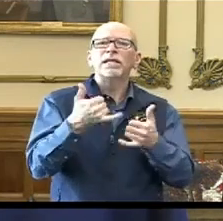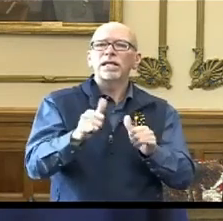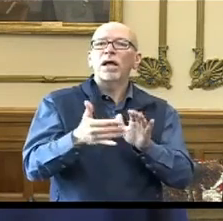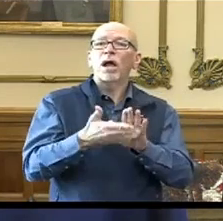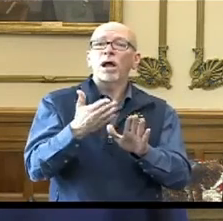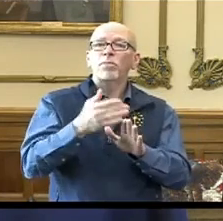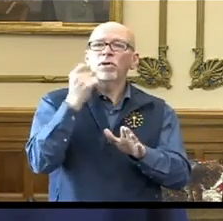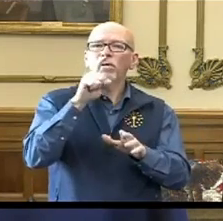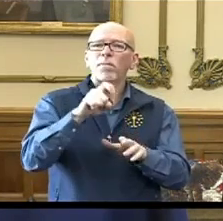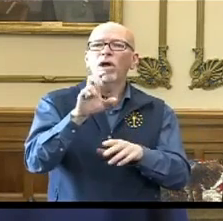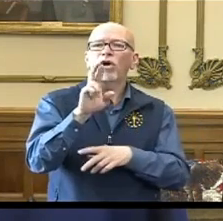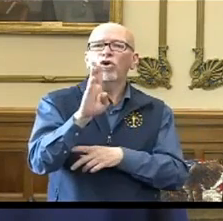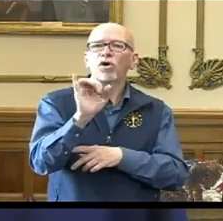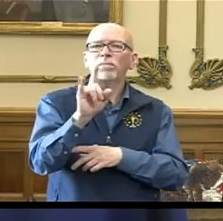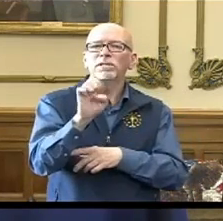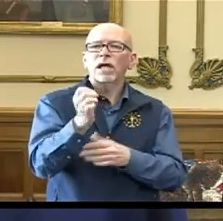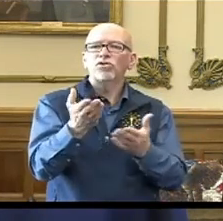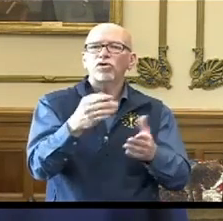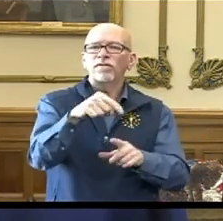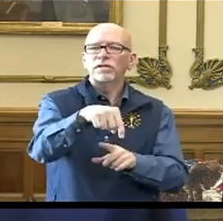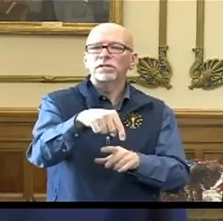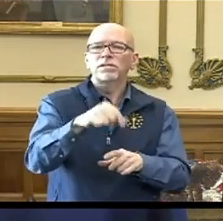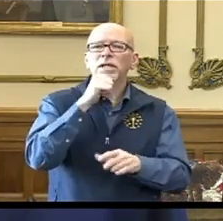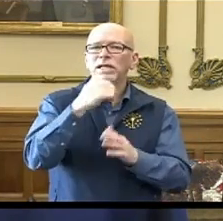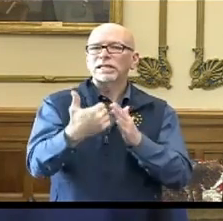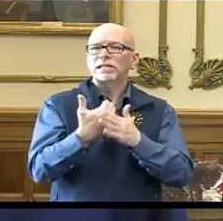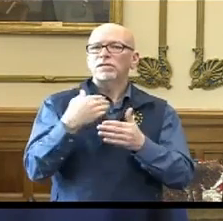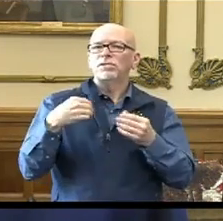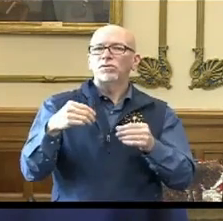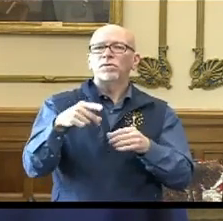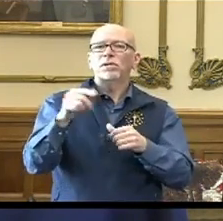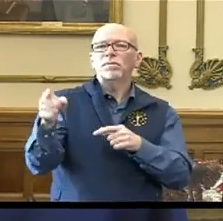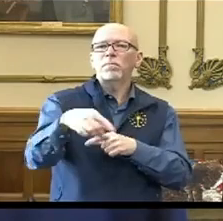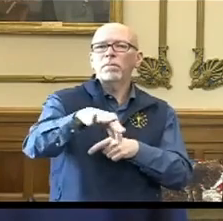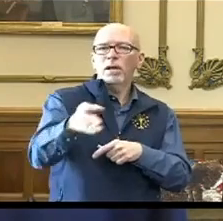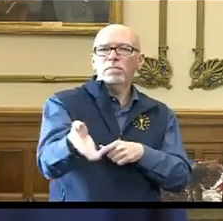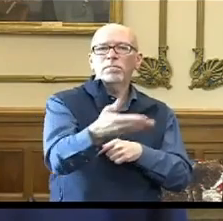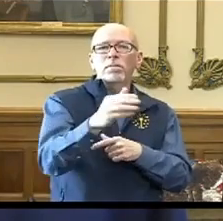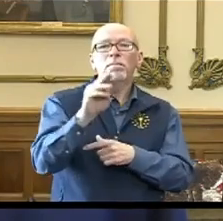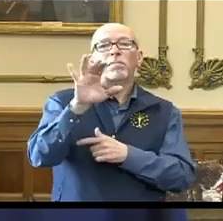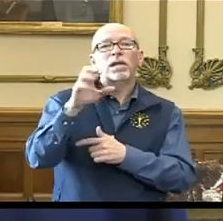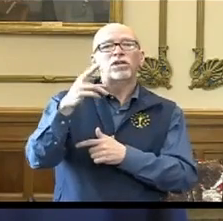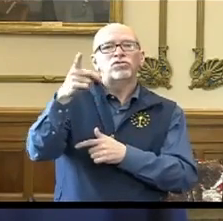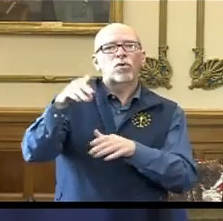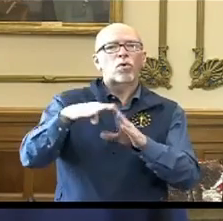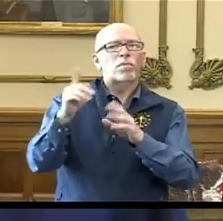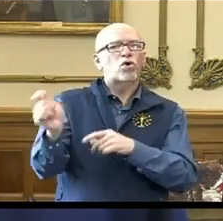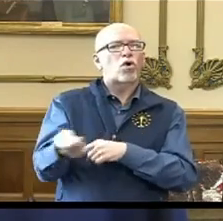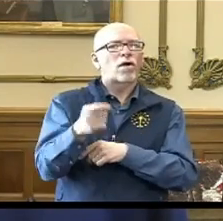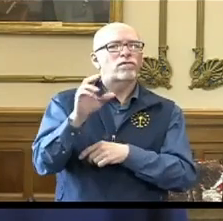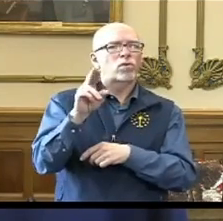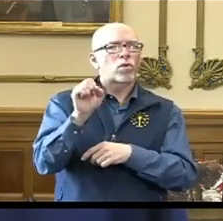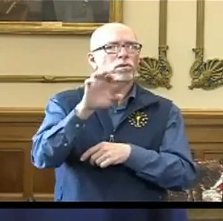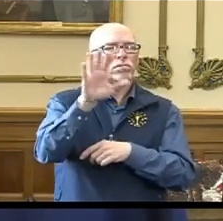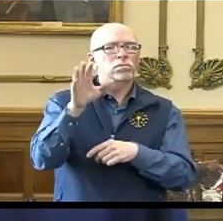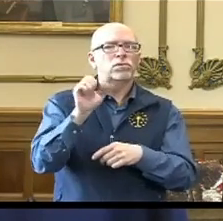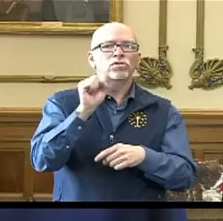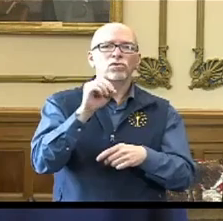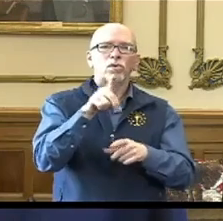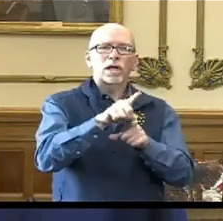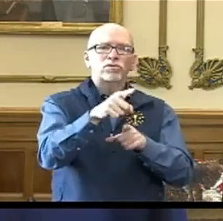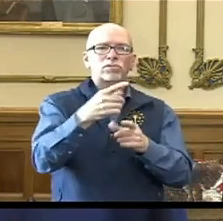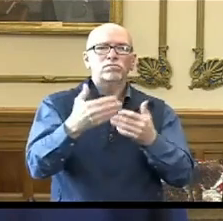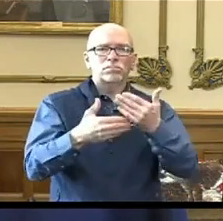as long as you have sort of curbside service, pickup. And in Michigan, they've opened up golf courses. So the question is, as you folks go